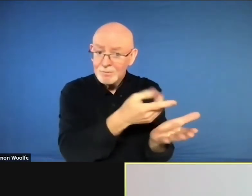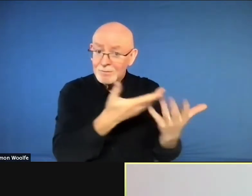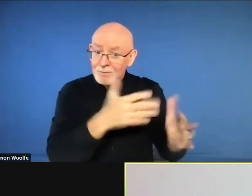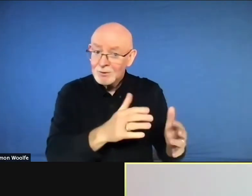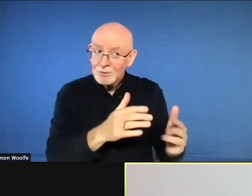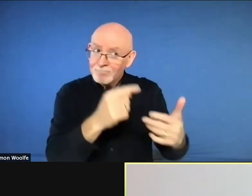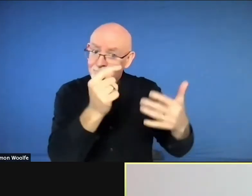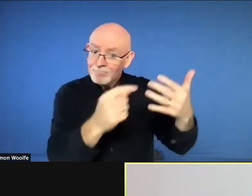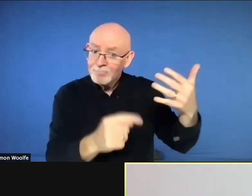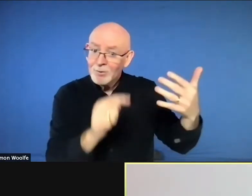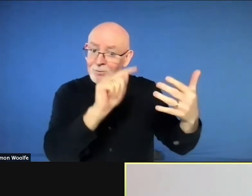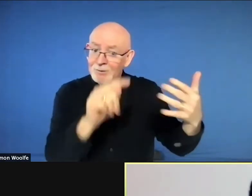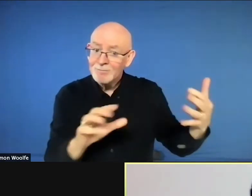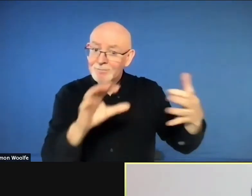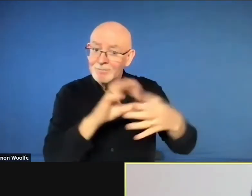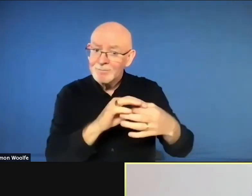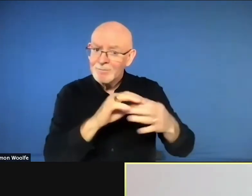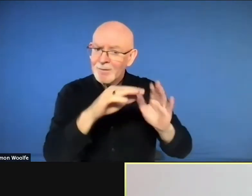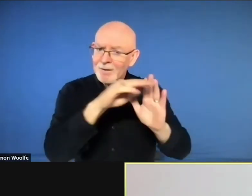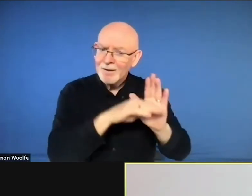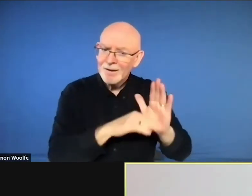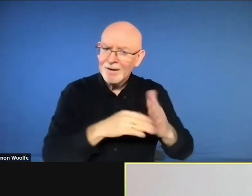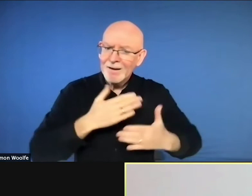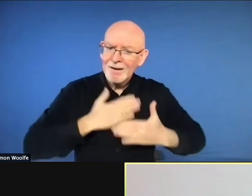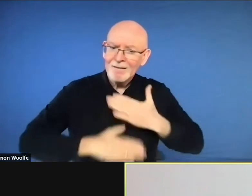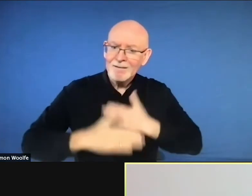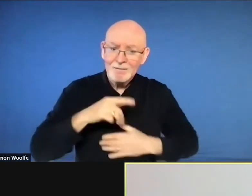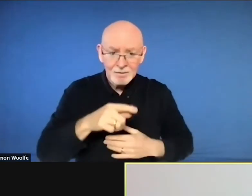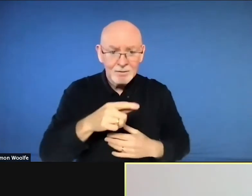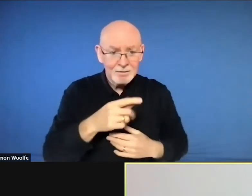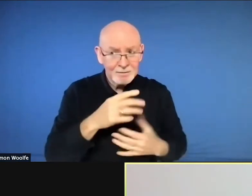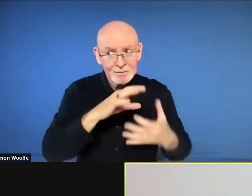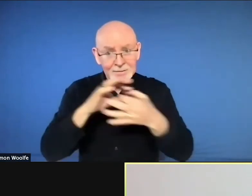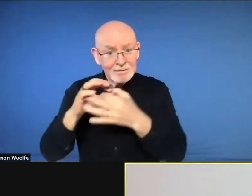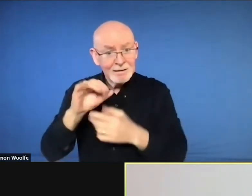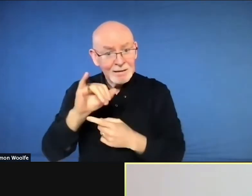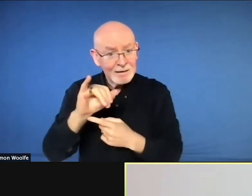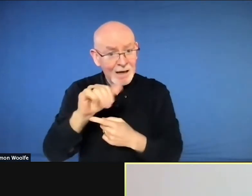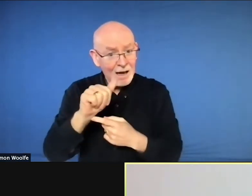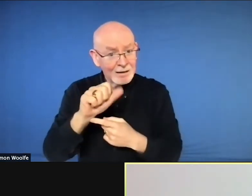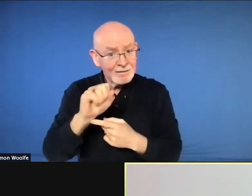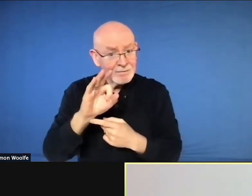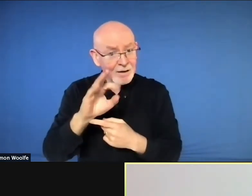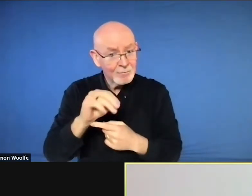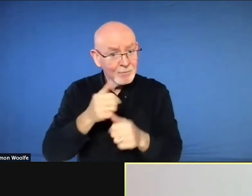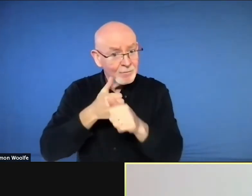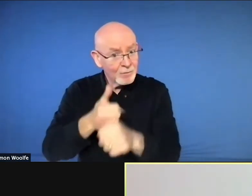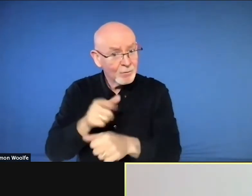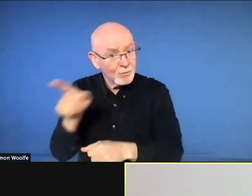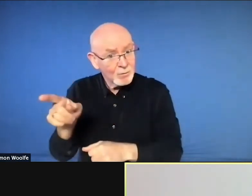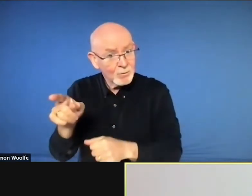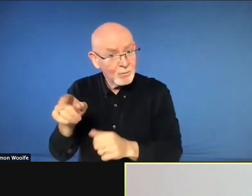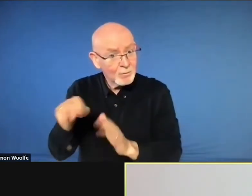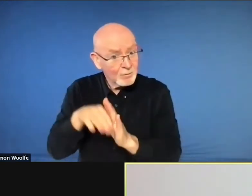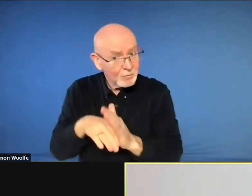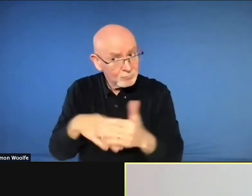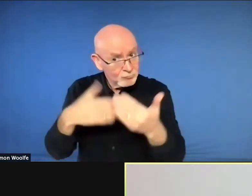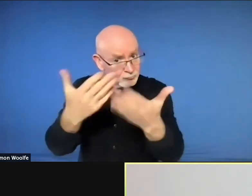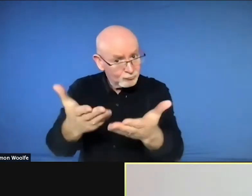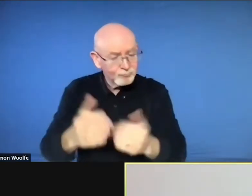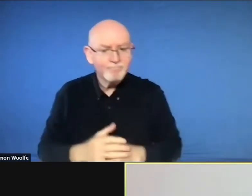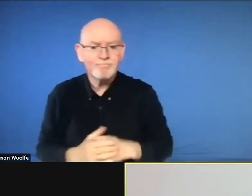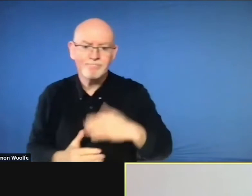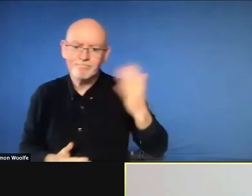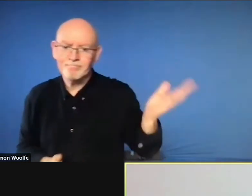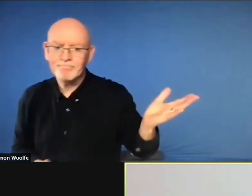Great. Thank you so much for that question. And actually, my research was surrounding the implication of repatriation